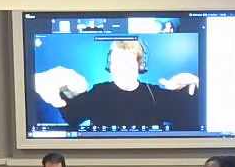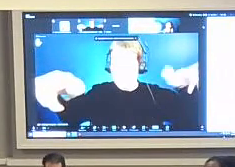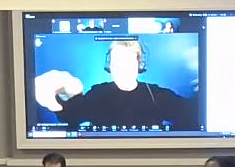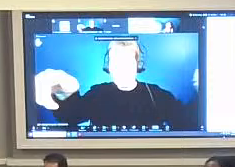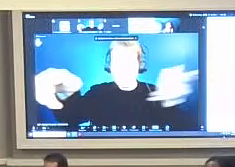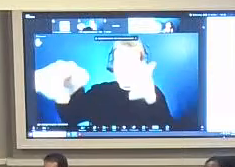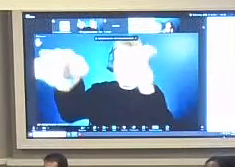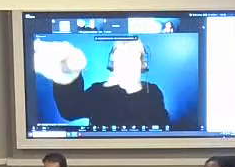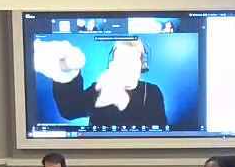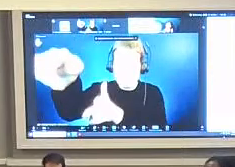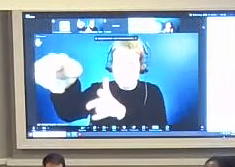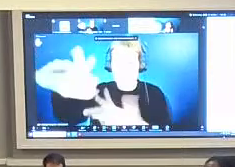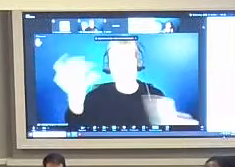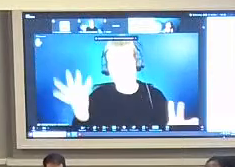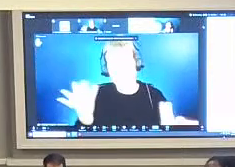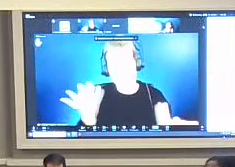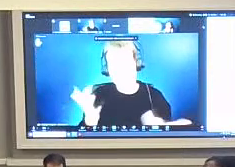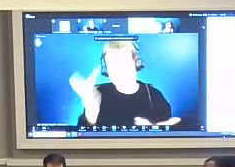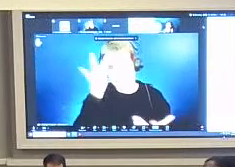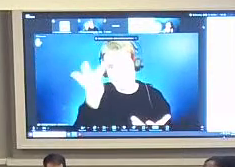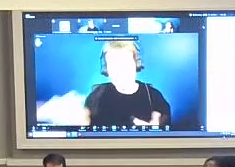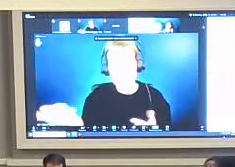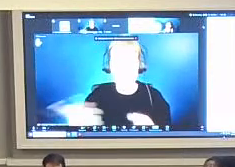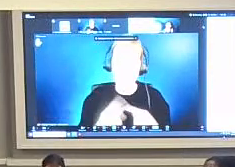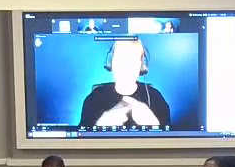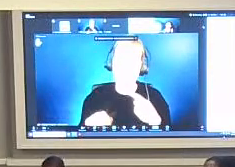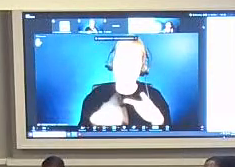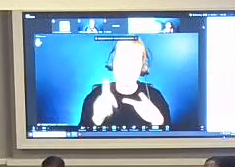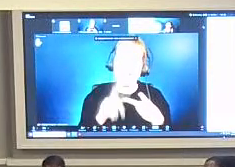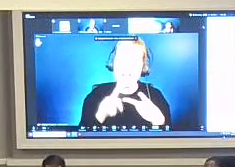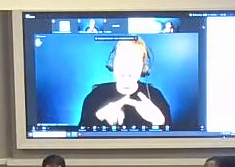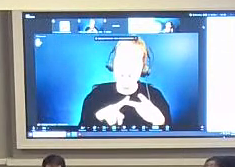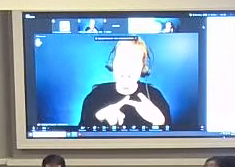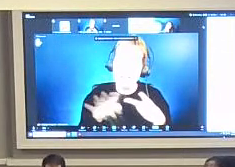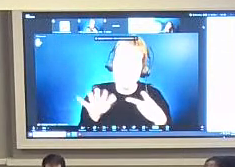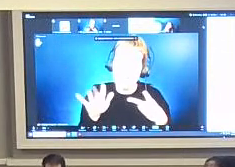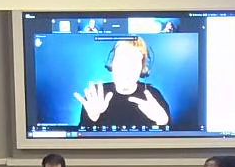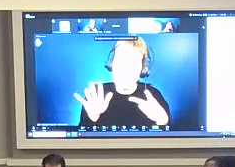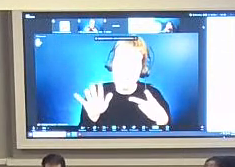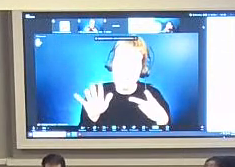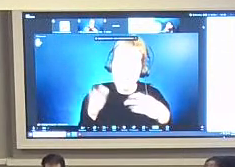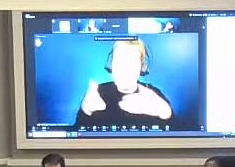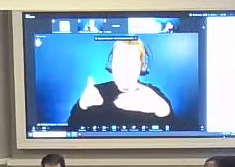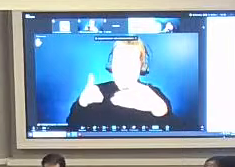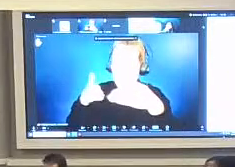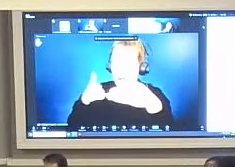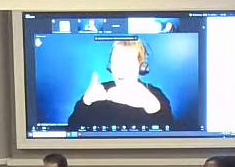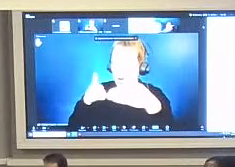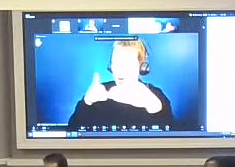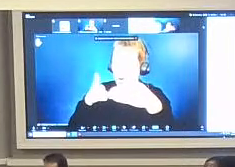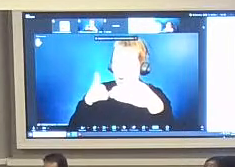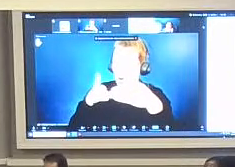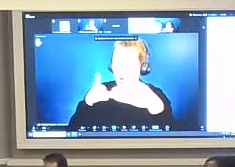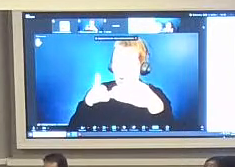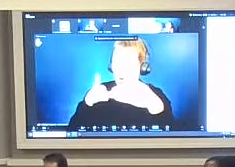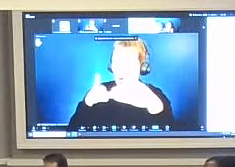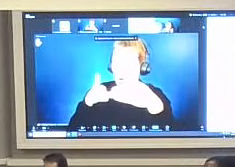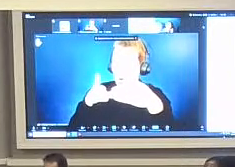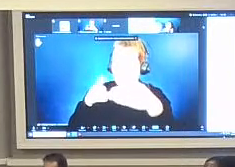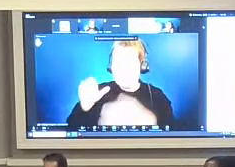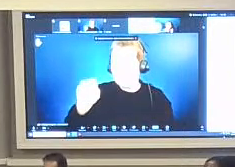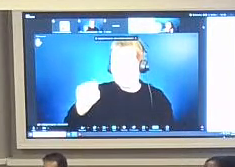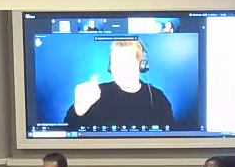That, good, thank you. What else? that and the corner of St. Andrews and